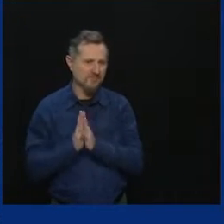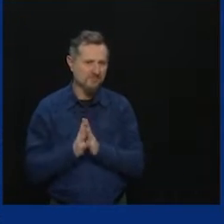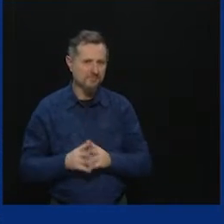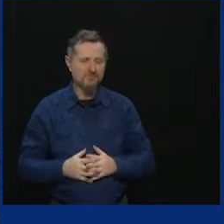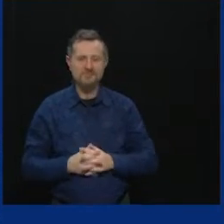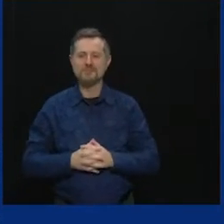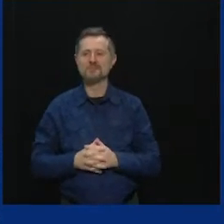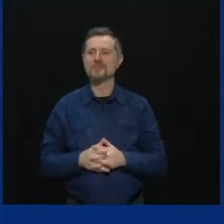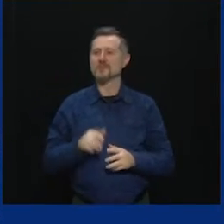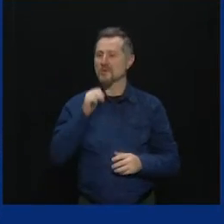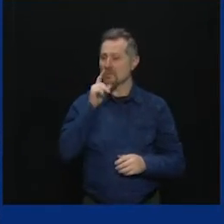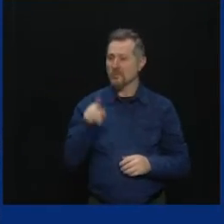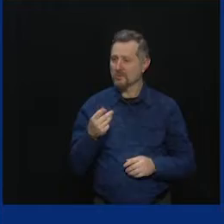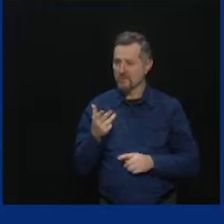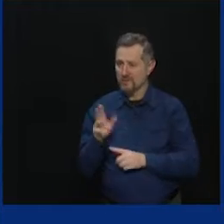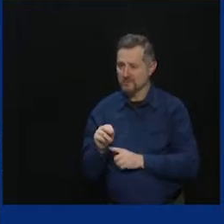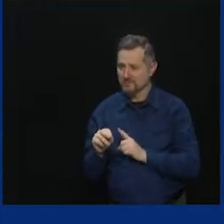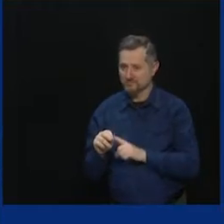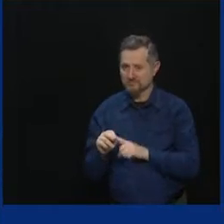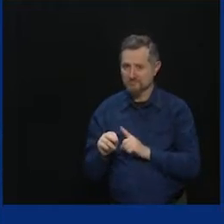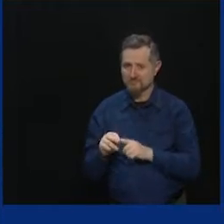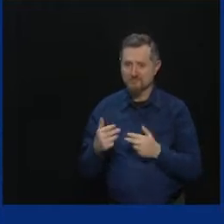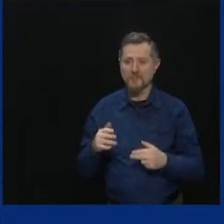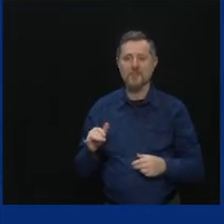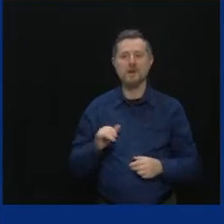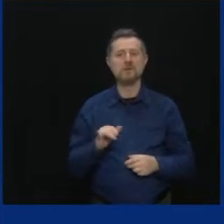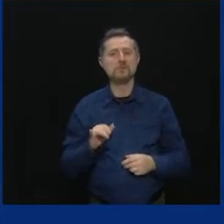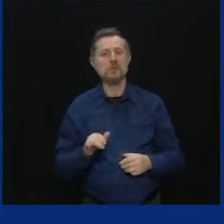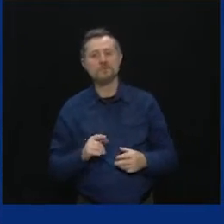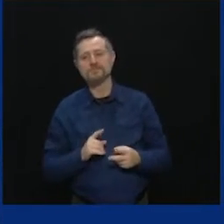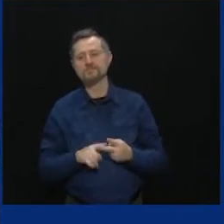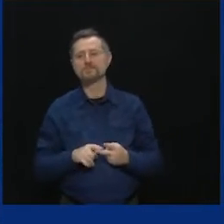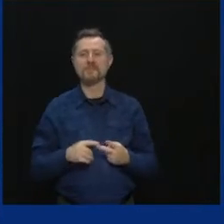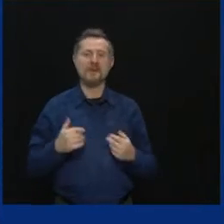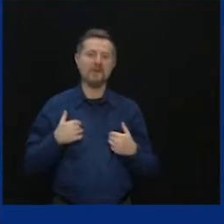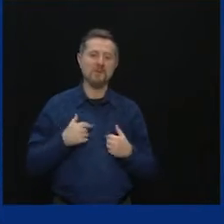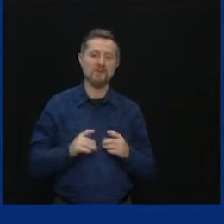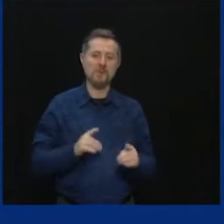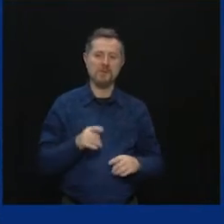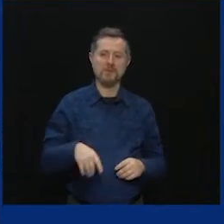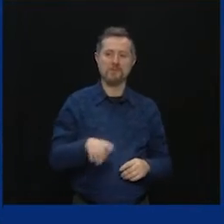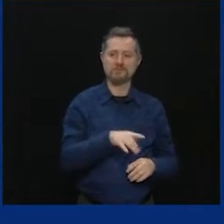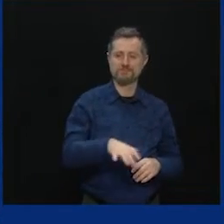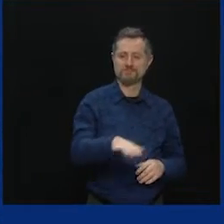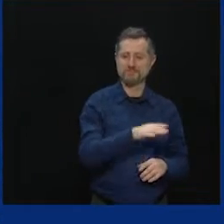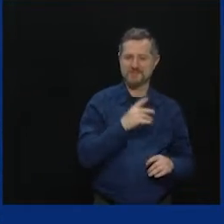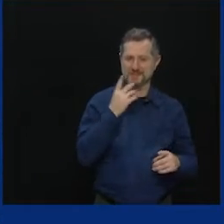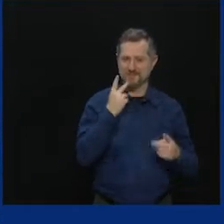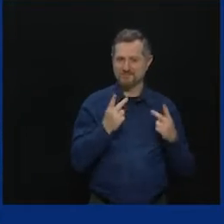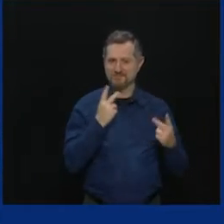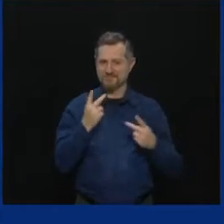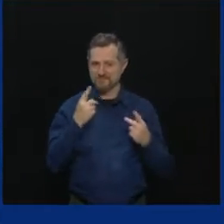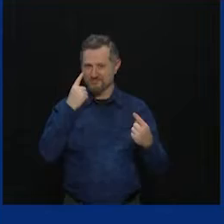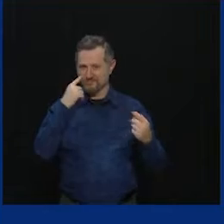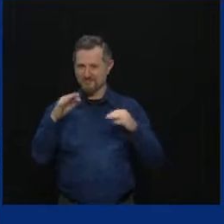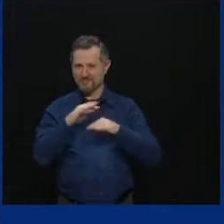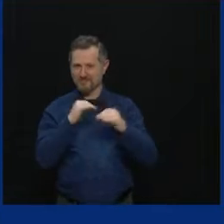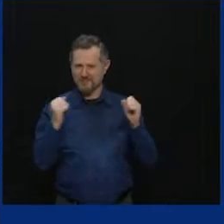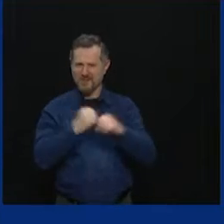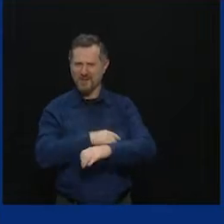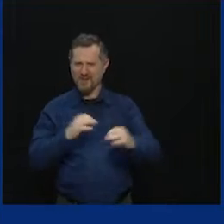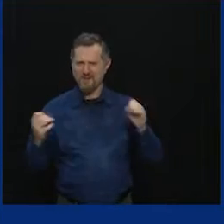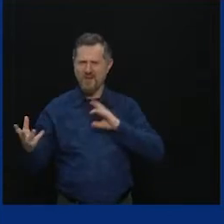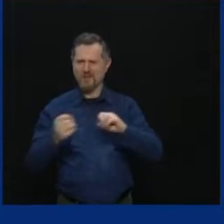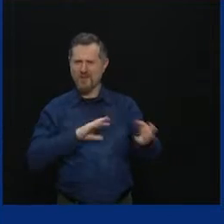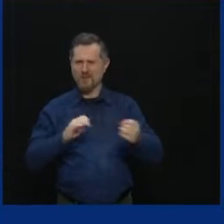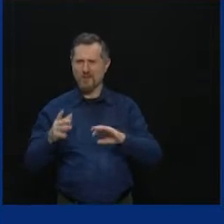gun violence. It is the presence of violence and the normalizing of violence in every aspect of our